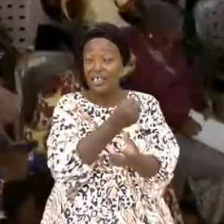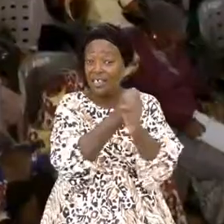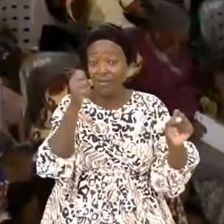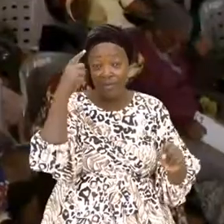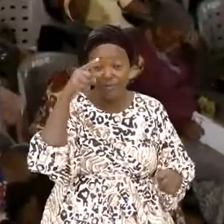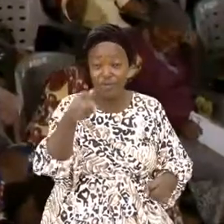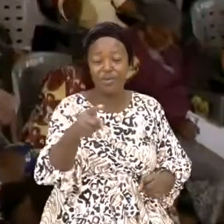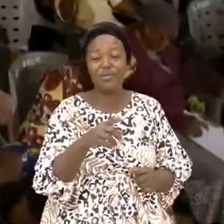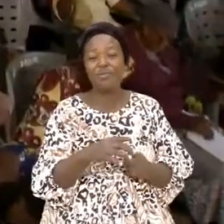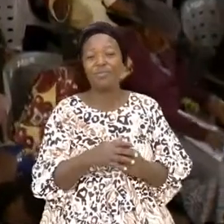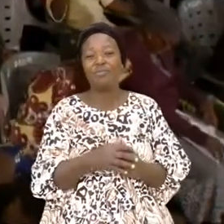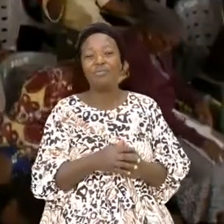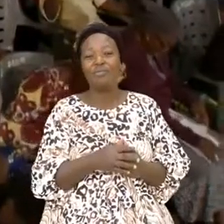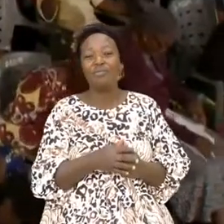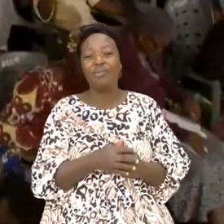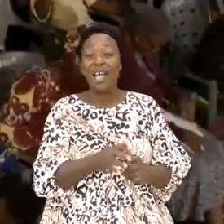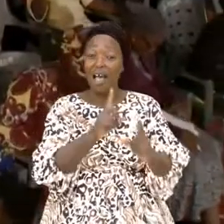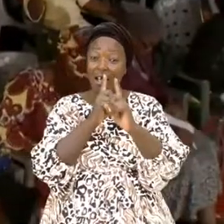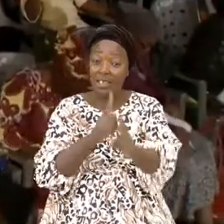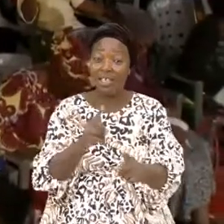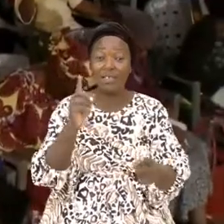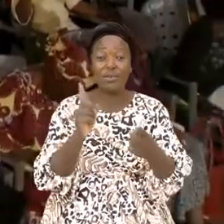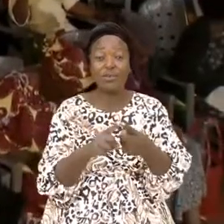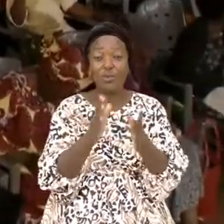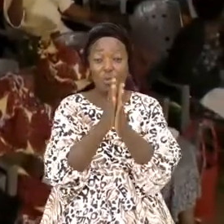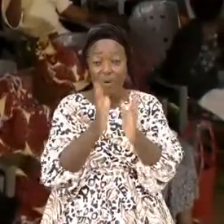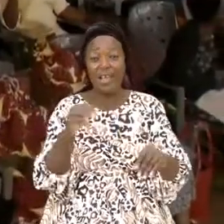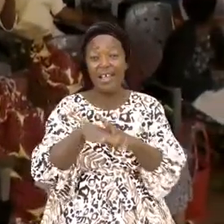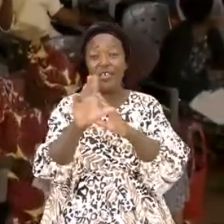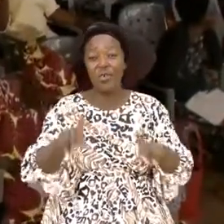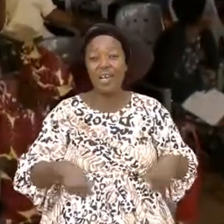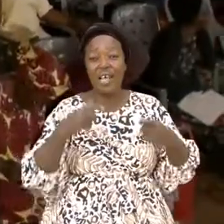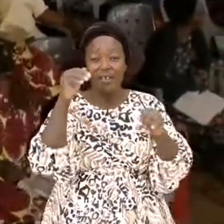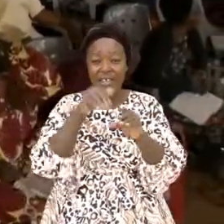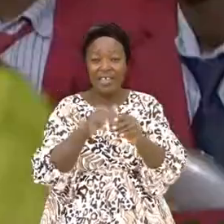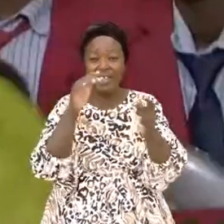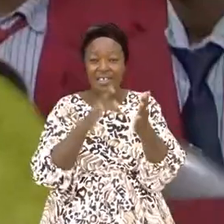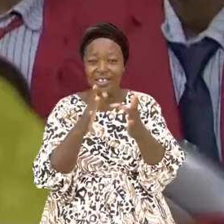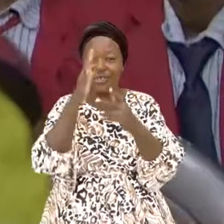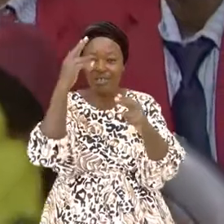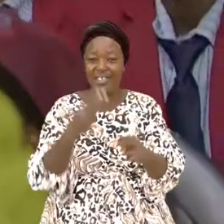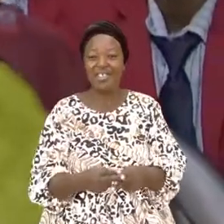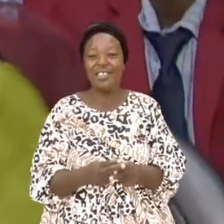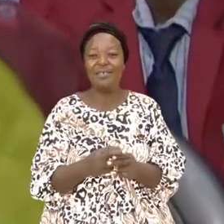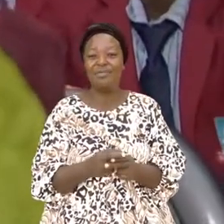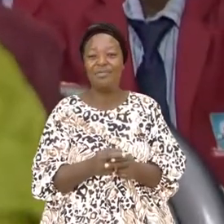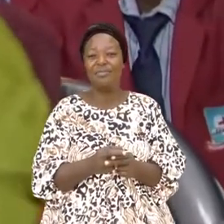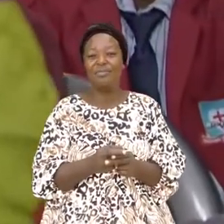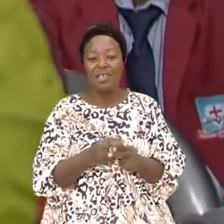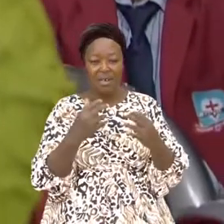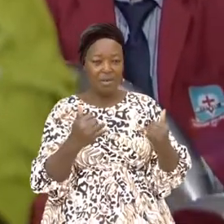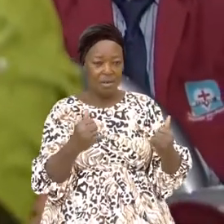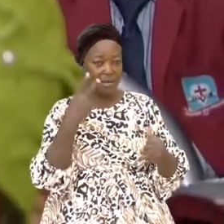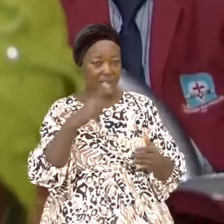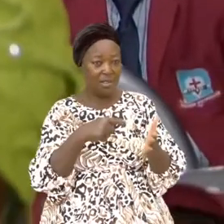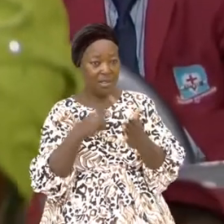Salvation for you. Answers to prayer in your life in Jesus' name. Now, look at this, look